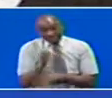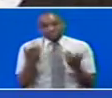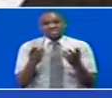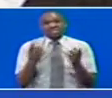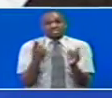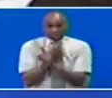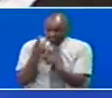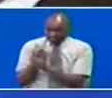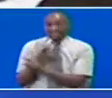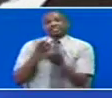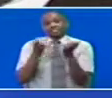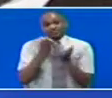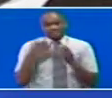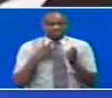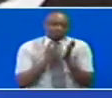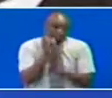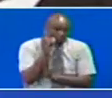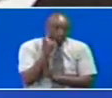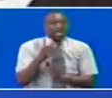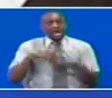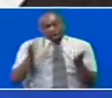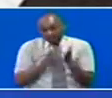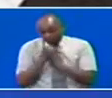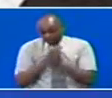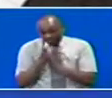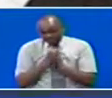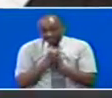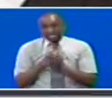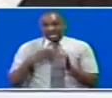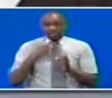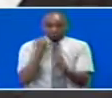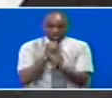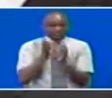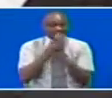new products and services, the way we motivate and upgrade the skills of our people.